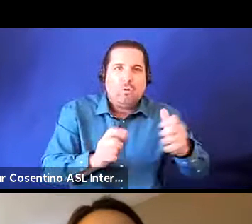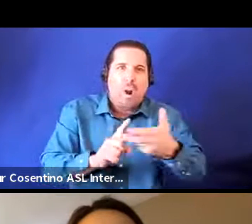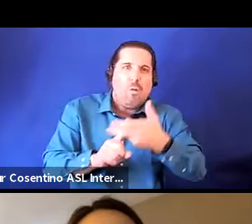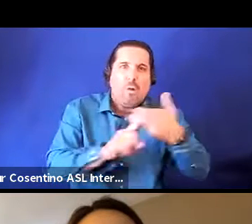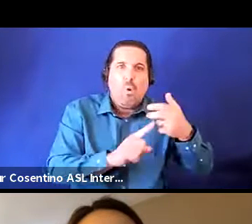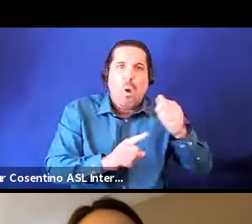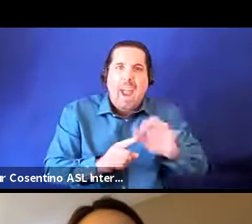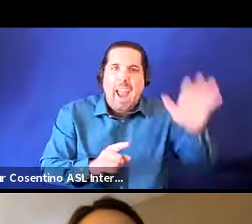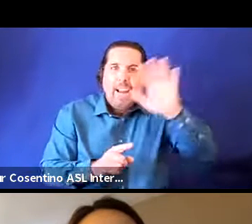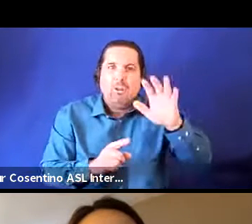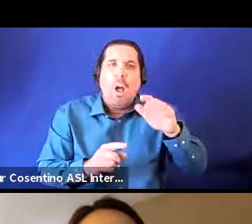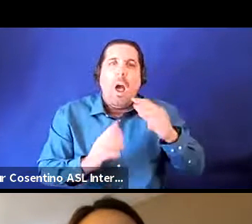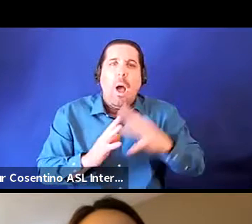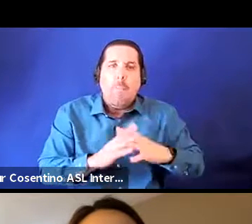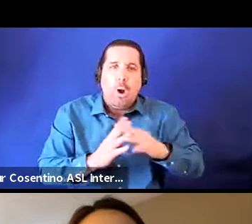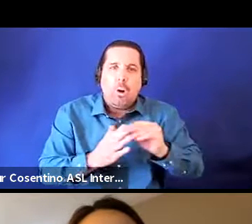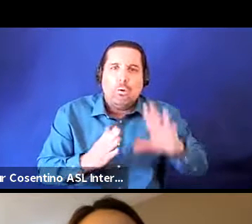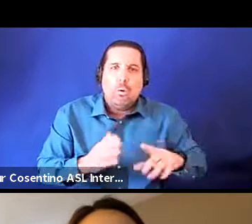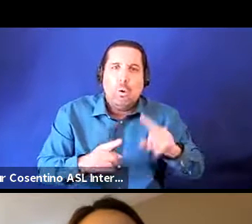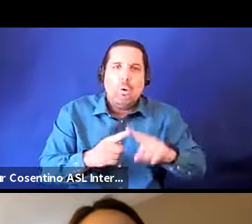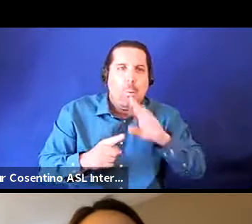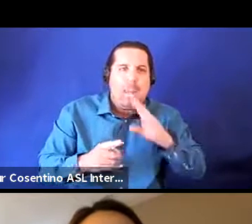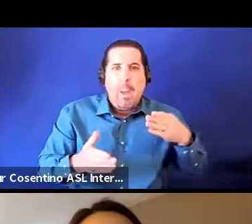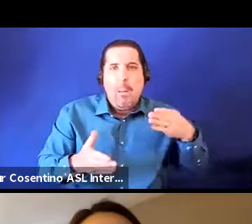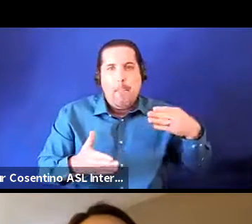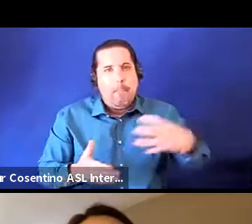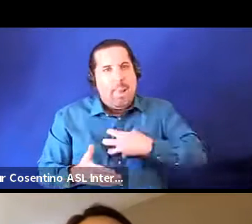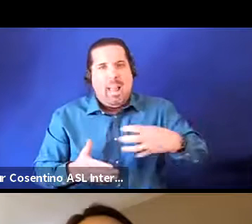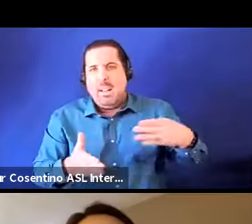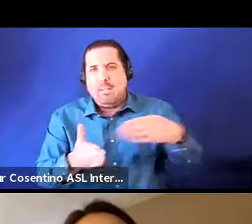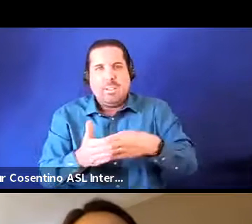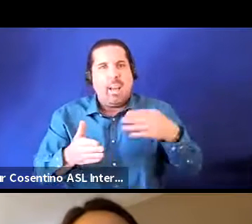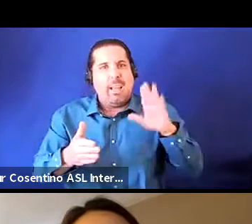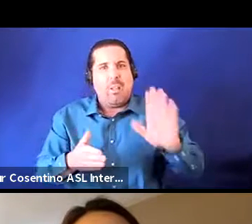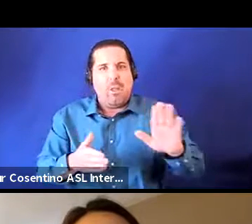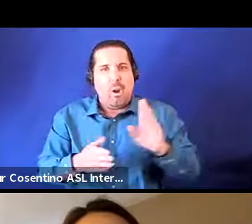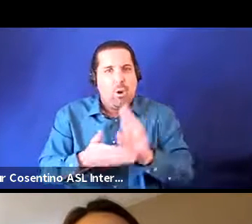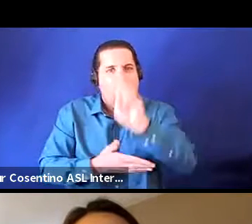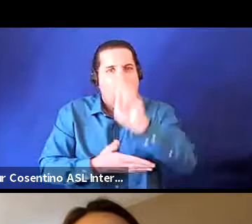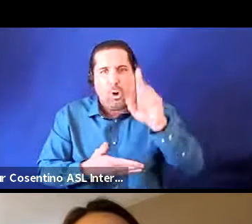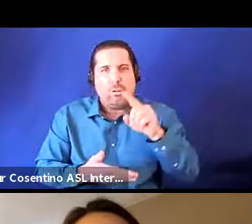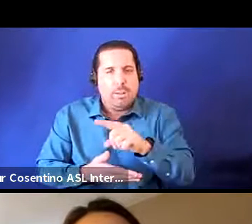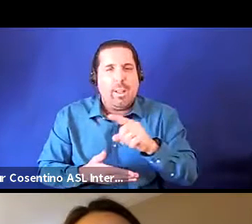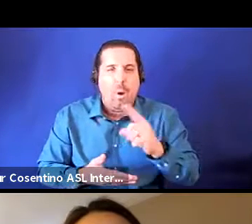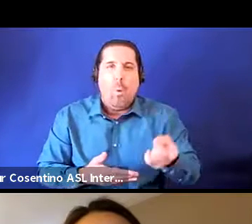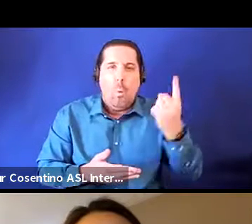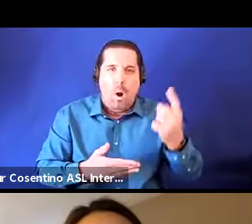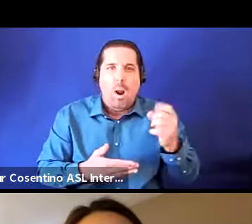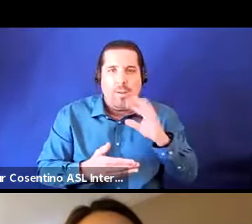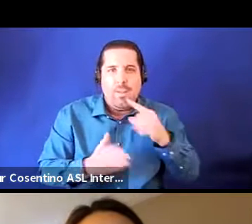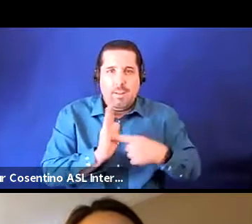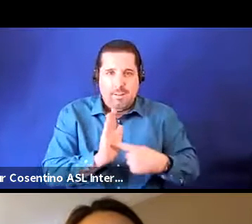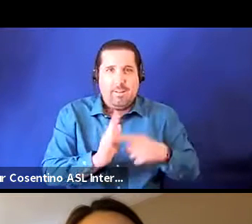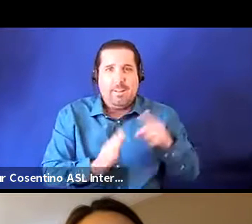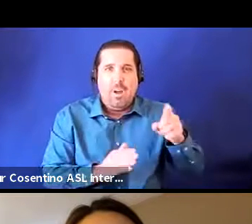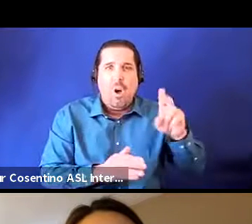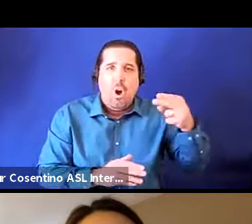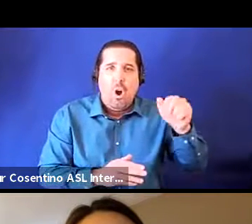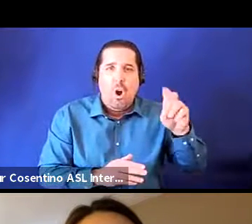American students to be plaintiffs against their universities. The notable example of this, one of the first ones was Harvard University,